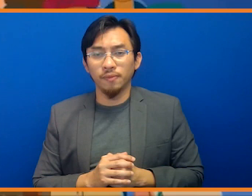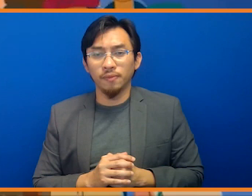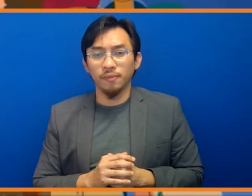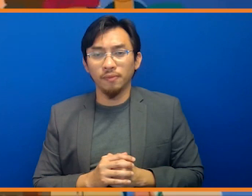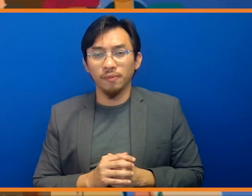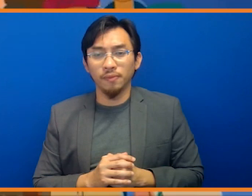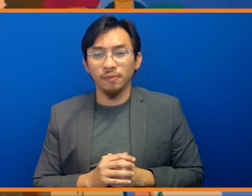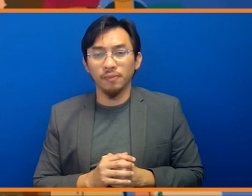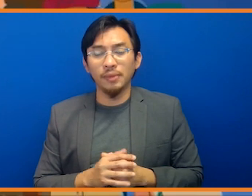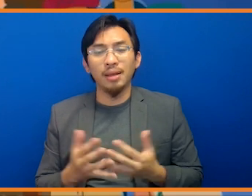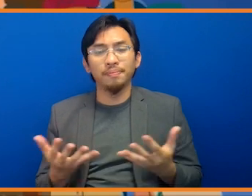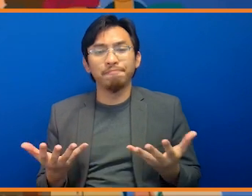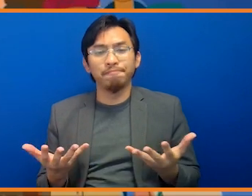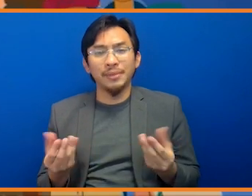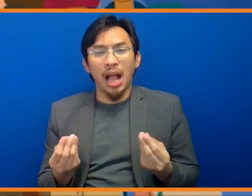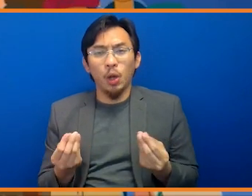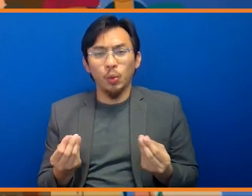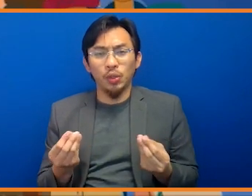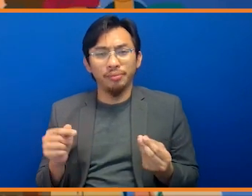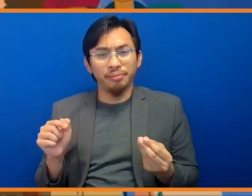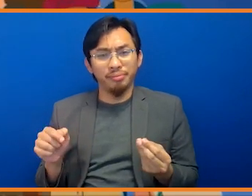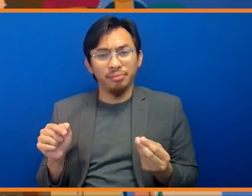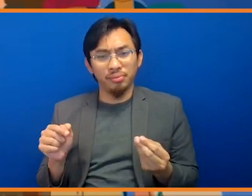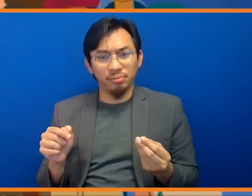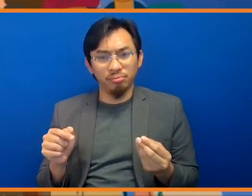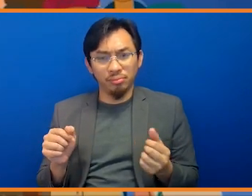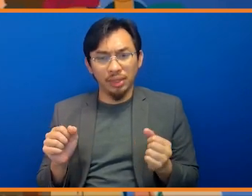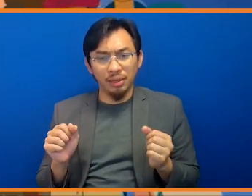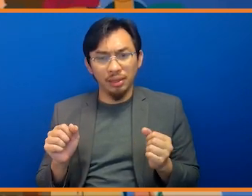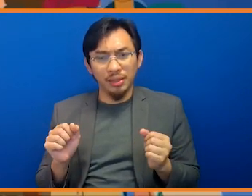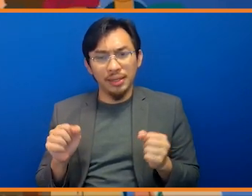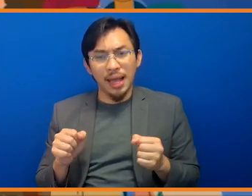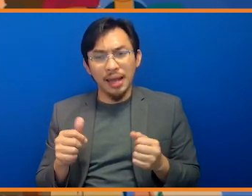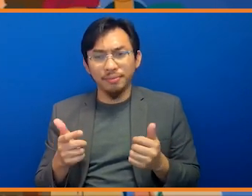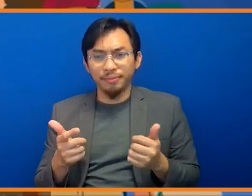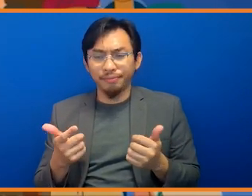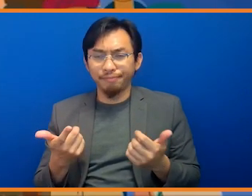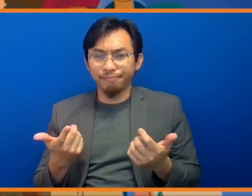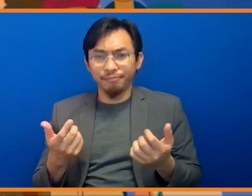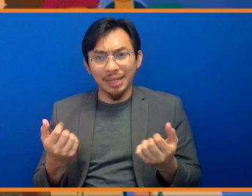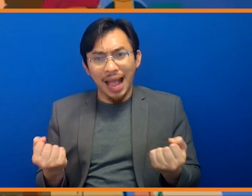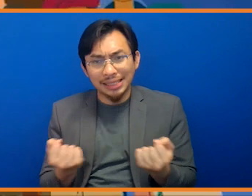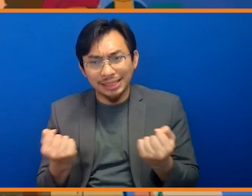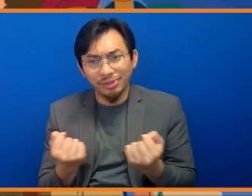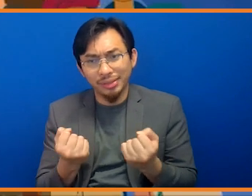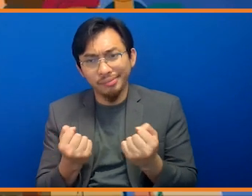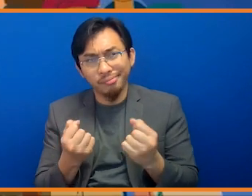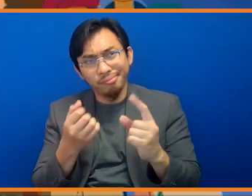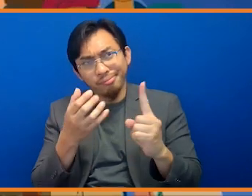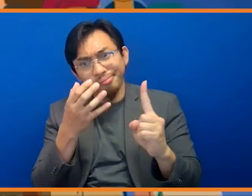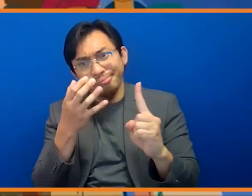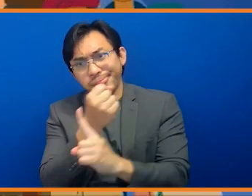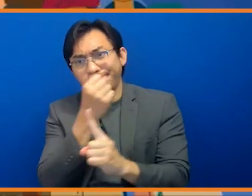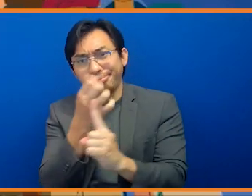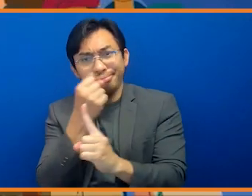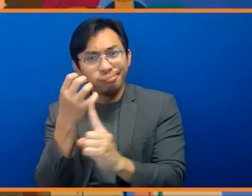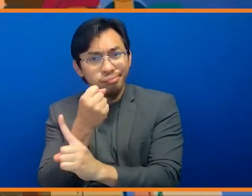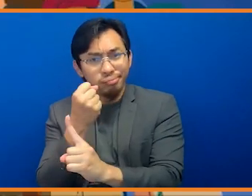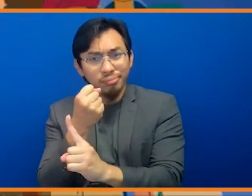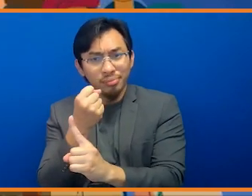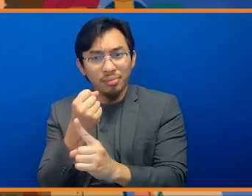So how can this type of it means a catch and release activity be achieved